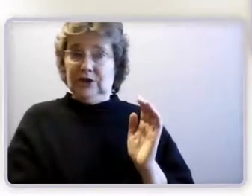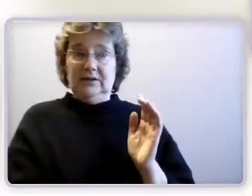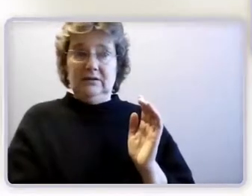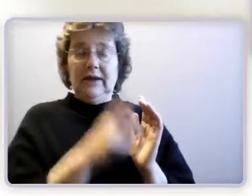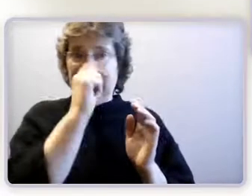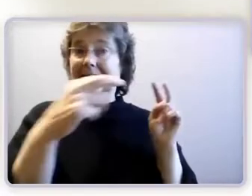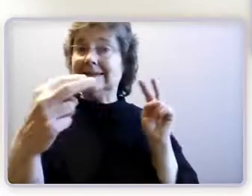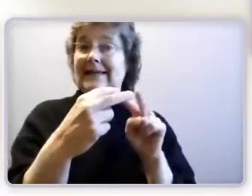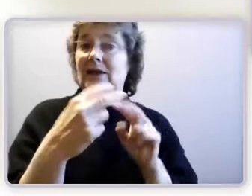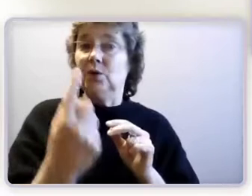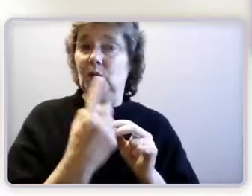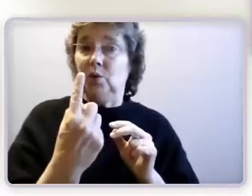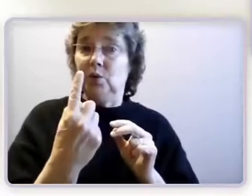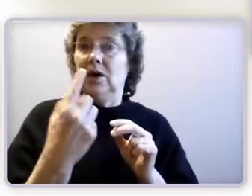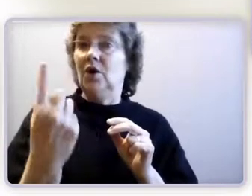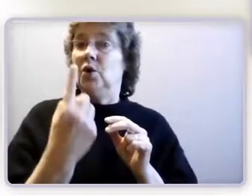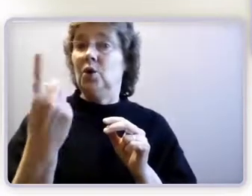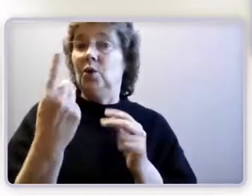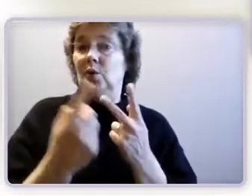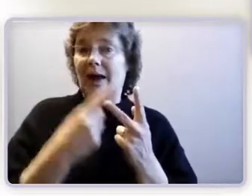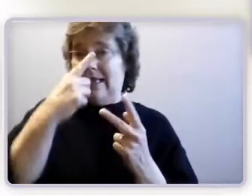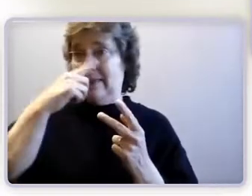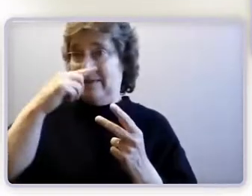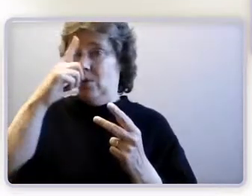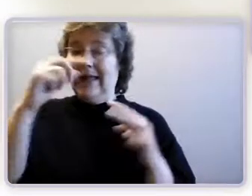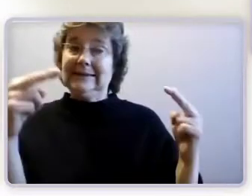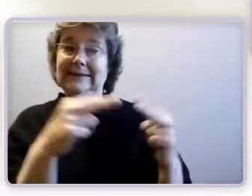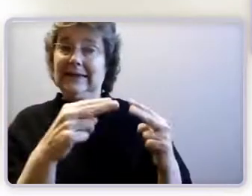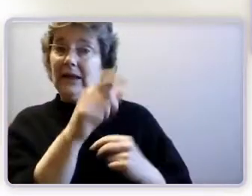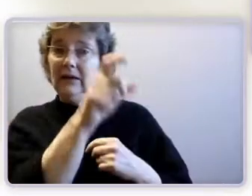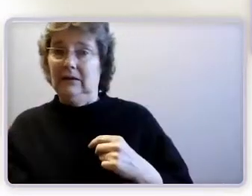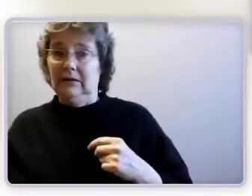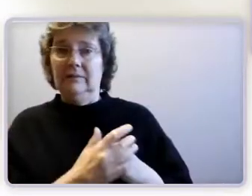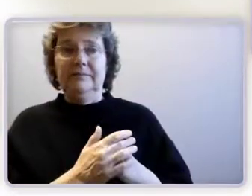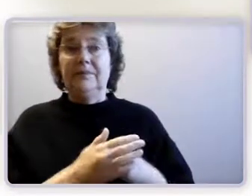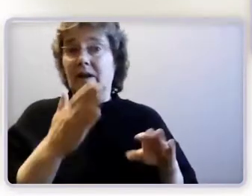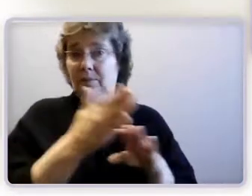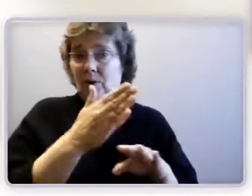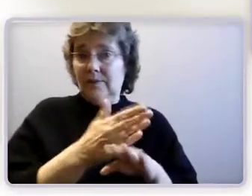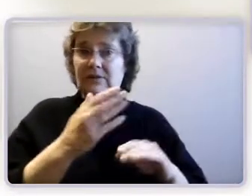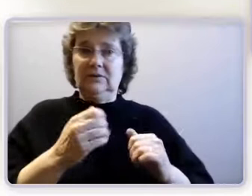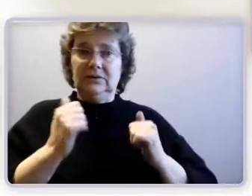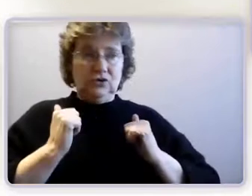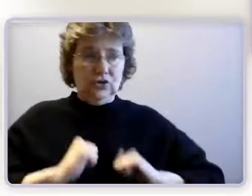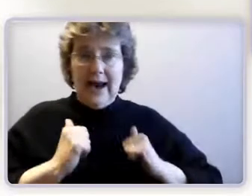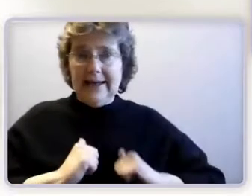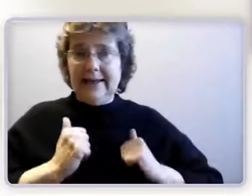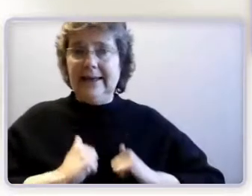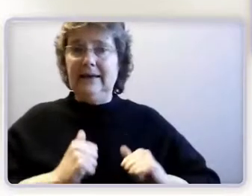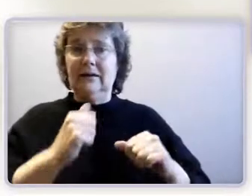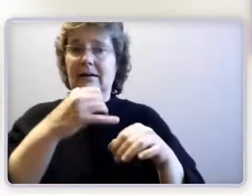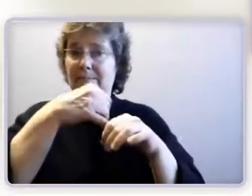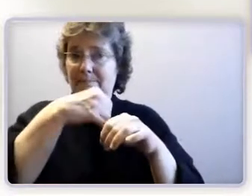what kind of employment, training they do, what medical treatment they receive. And I've